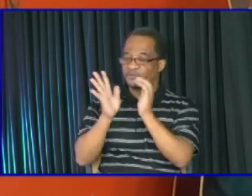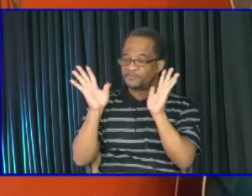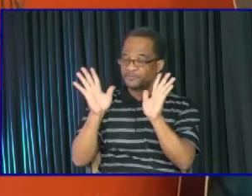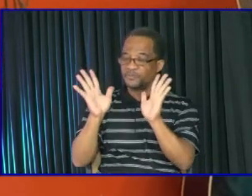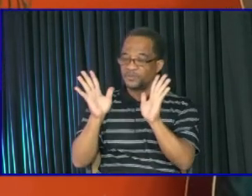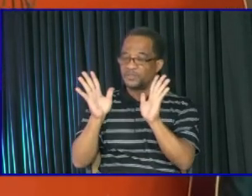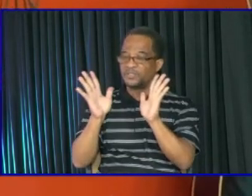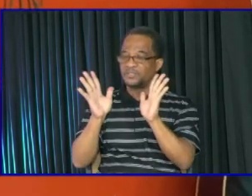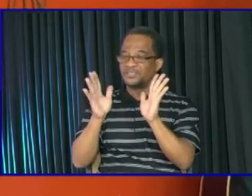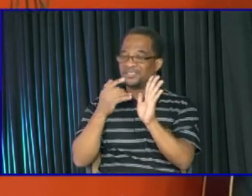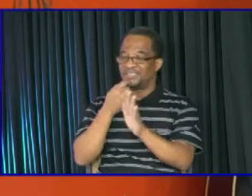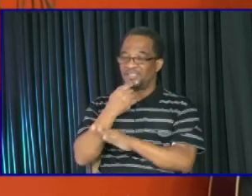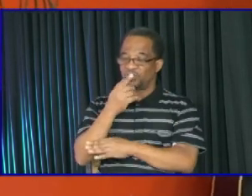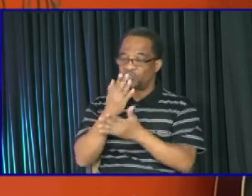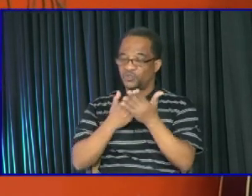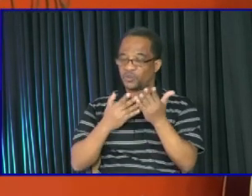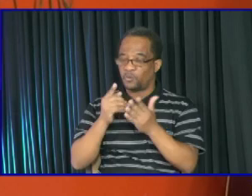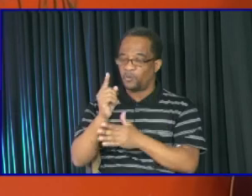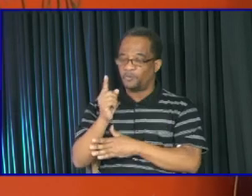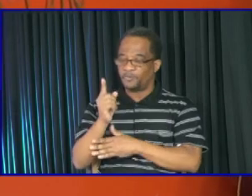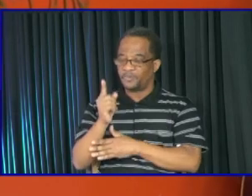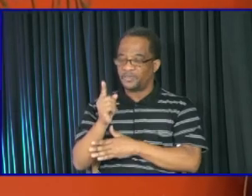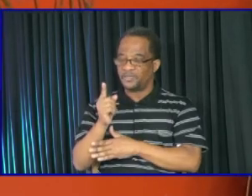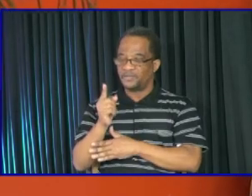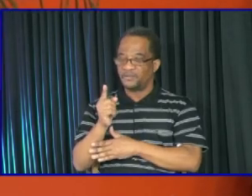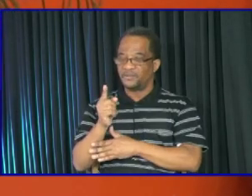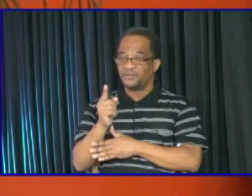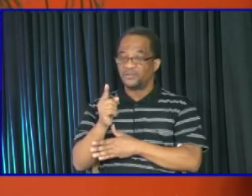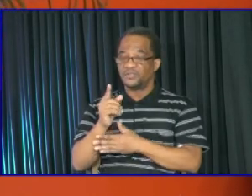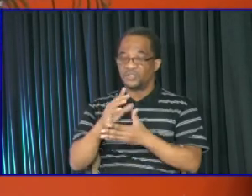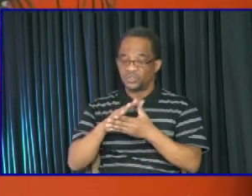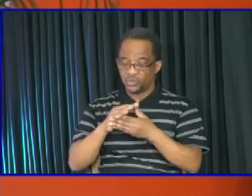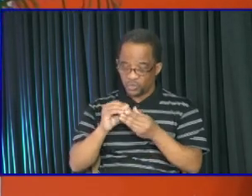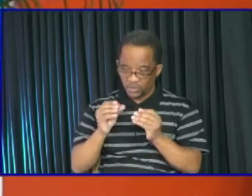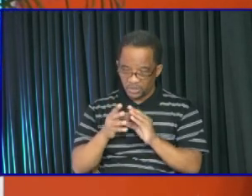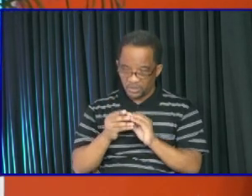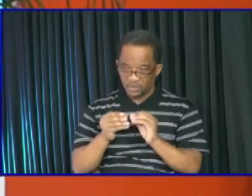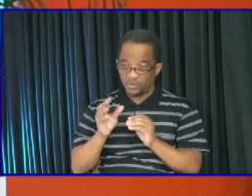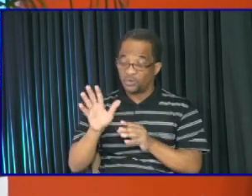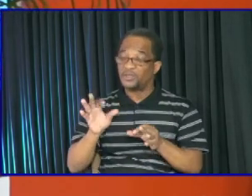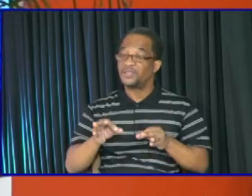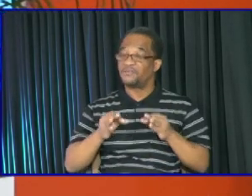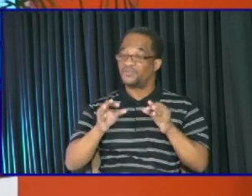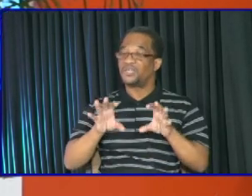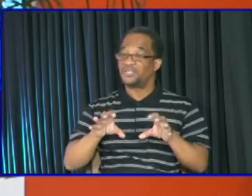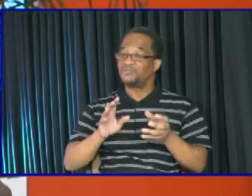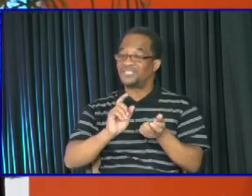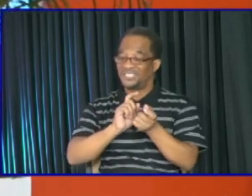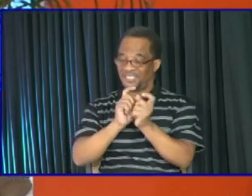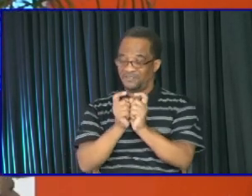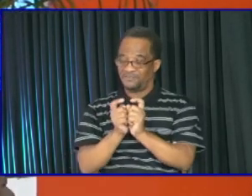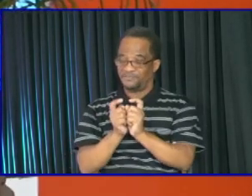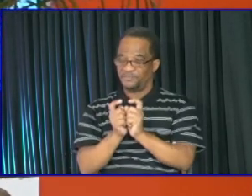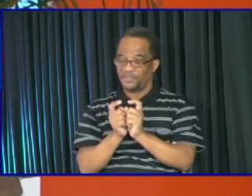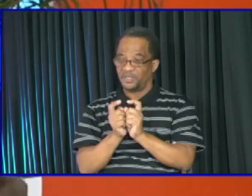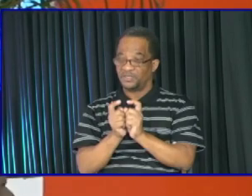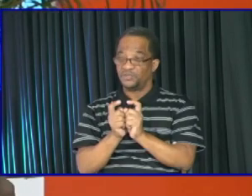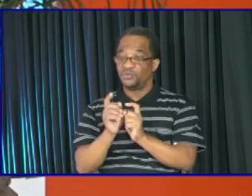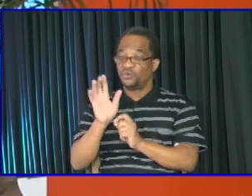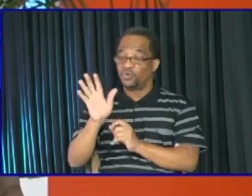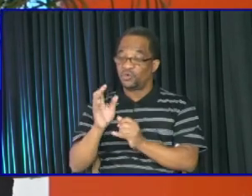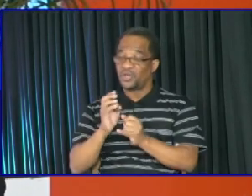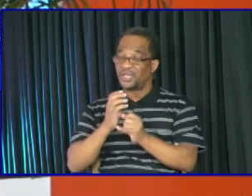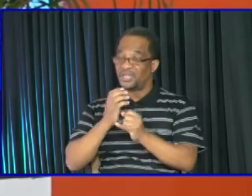this evening that the story can be changed and their end can be greater than